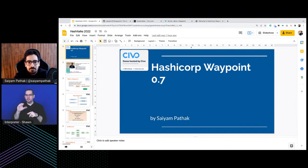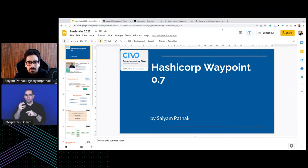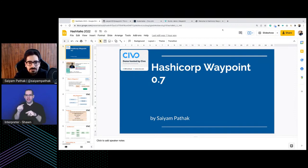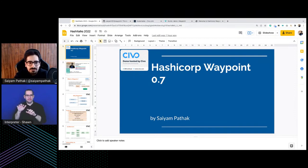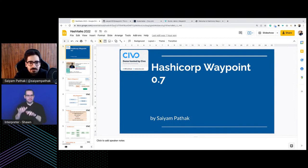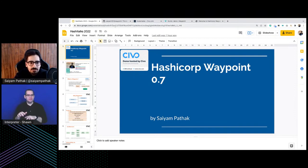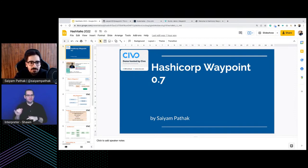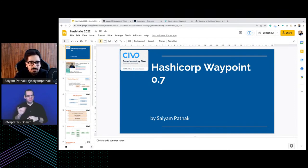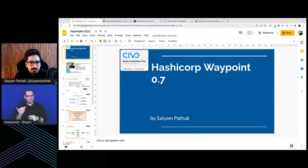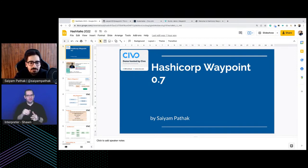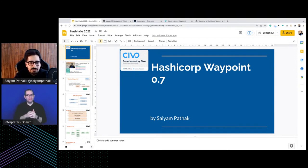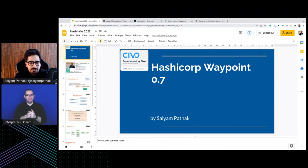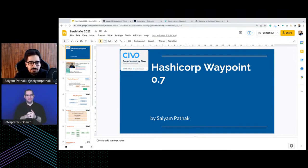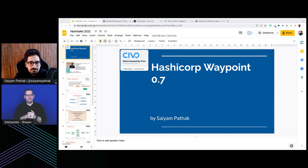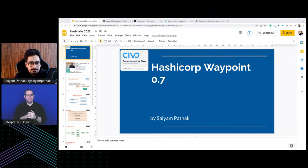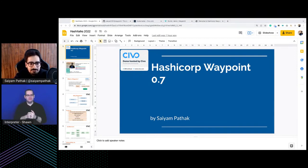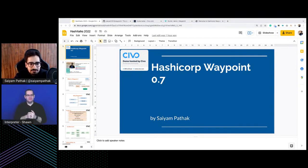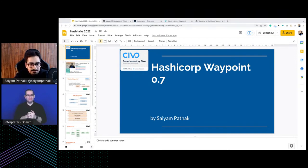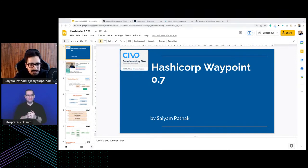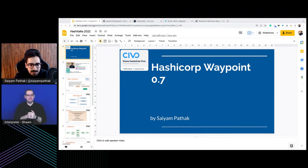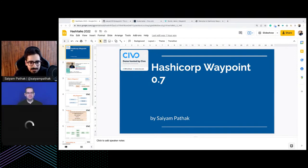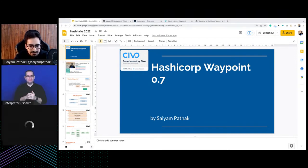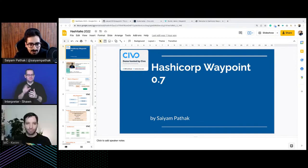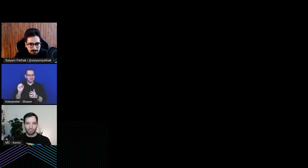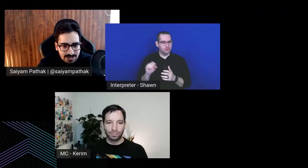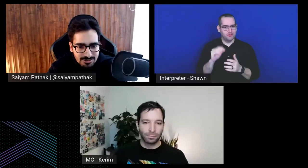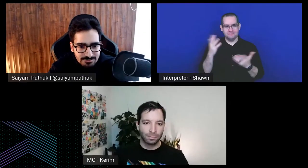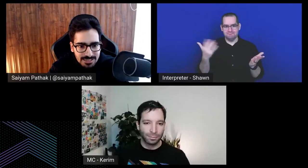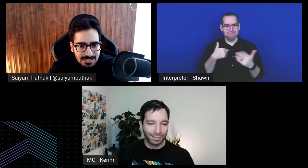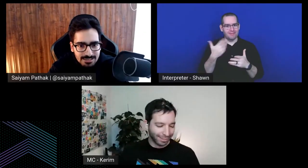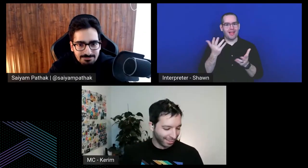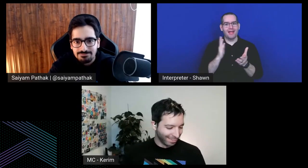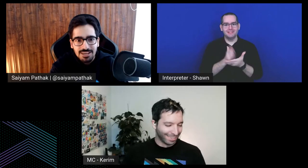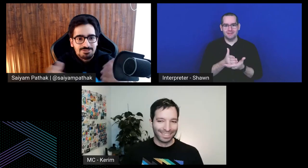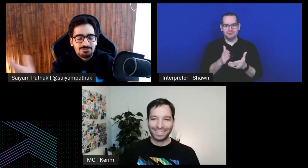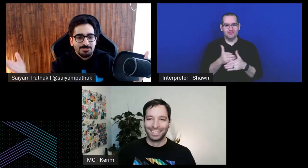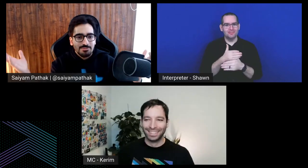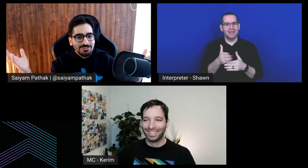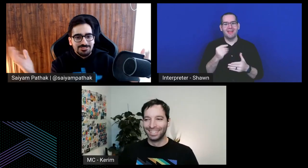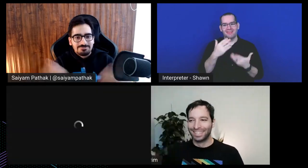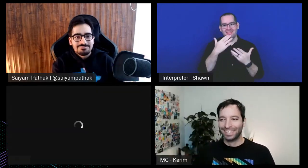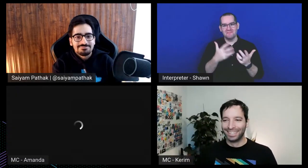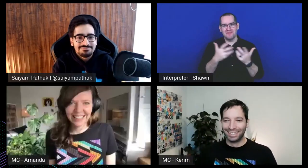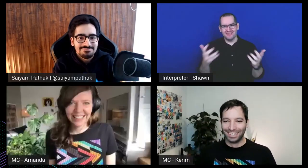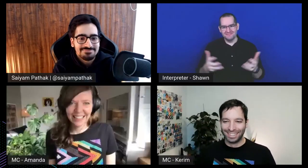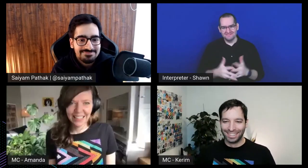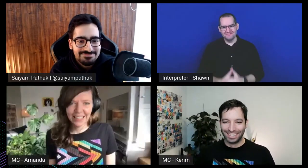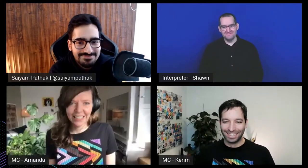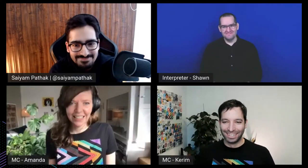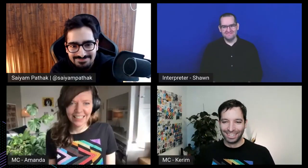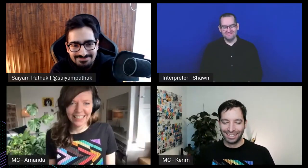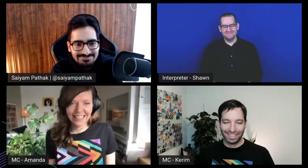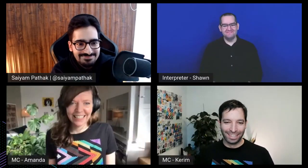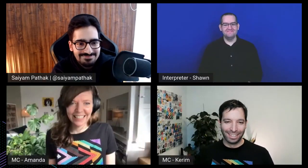well. So yep, I'll stop share the screen, and thank you so much.